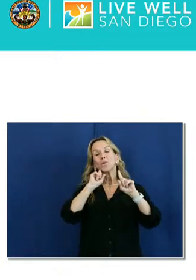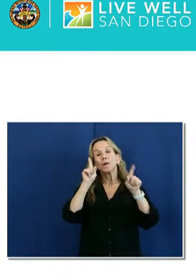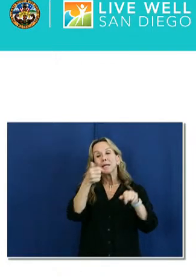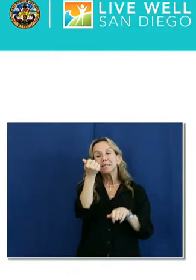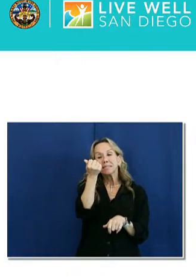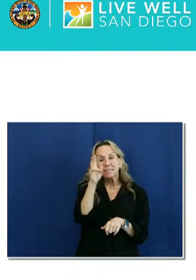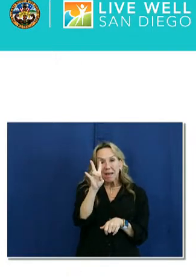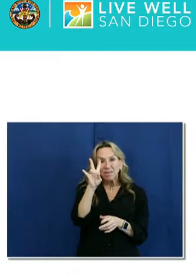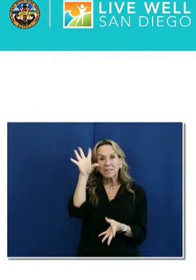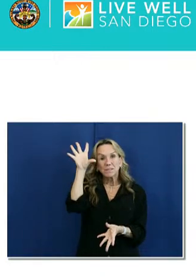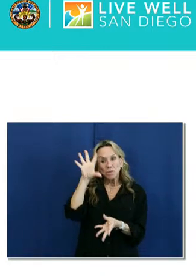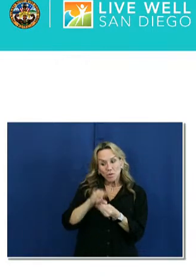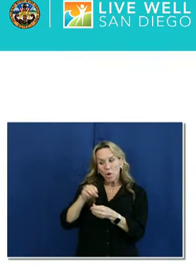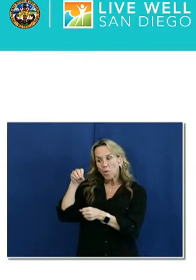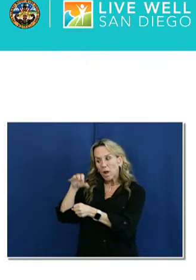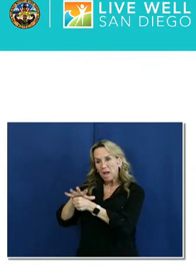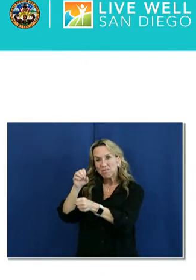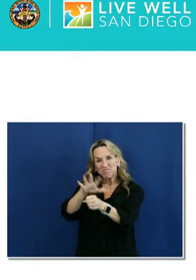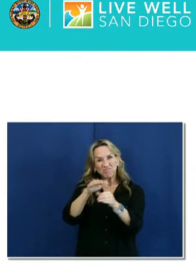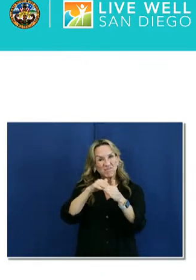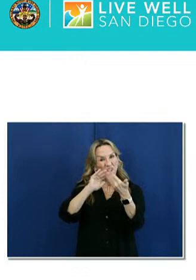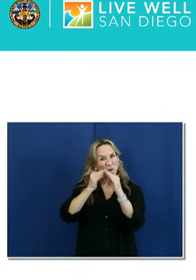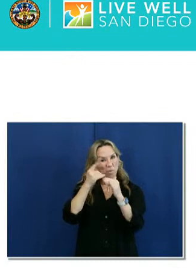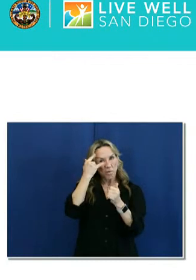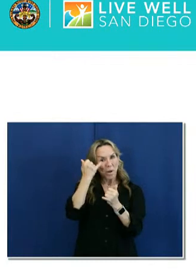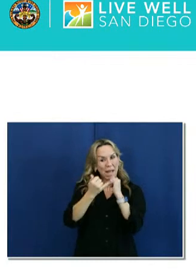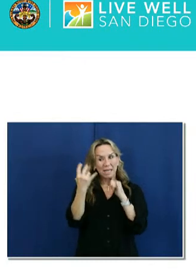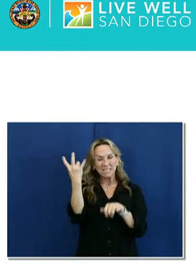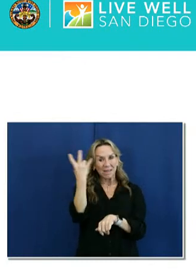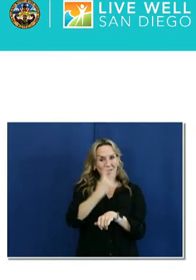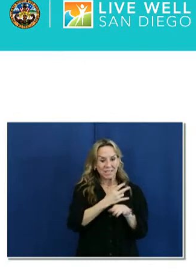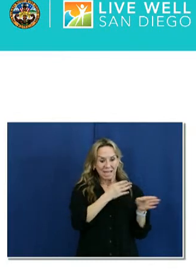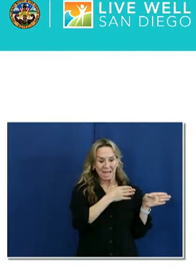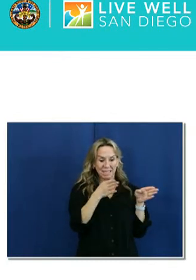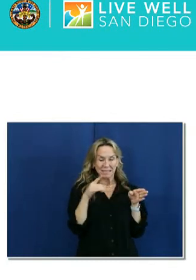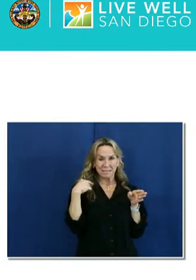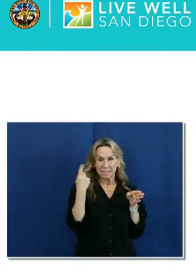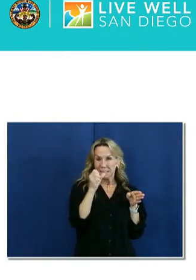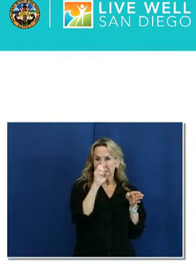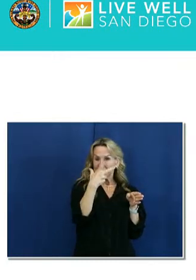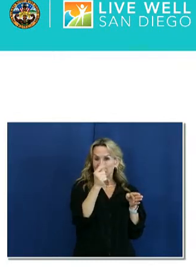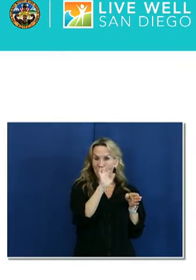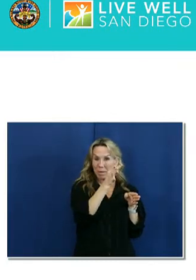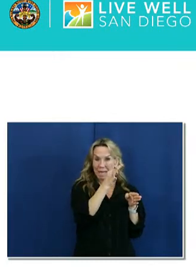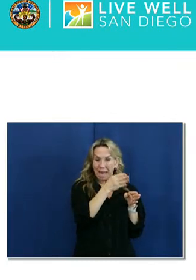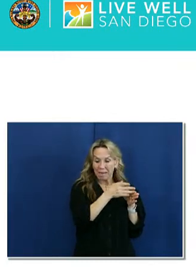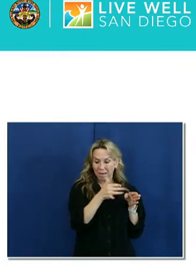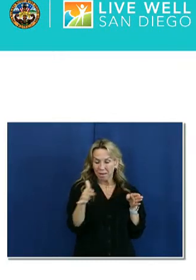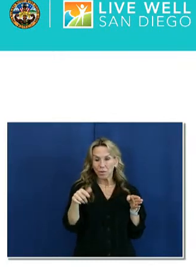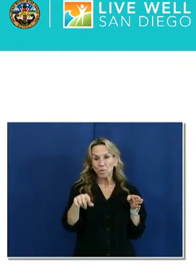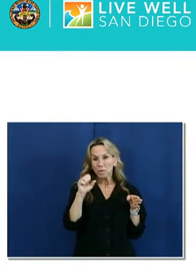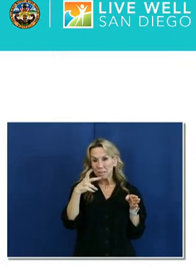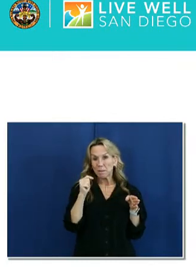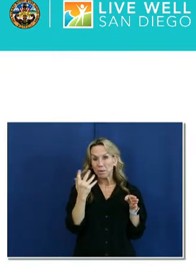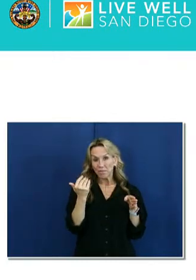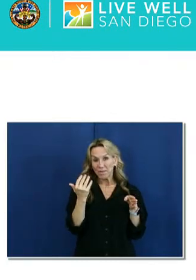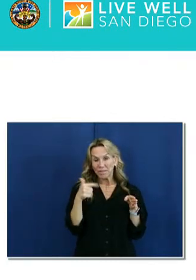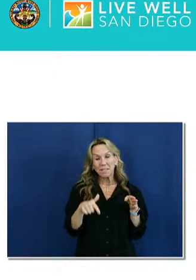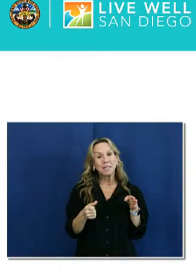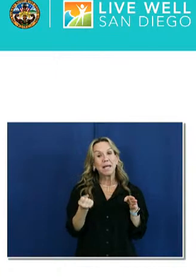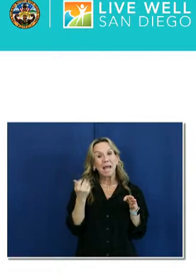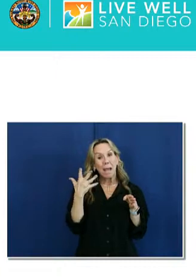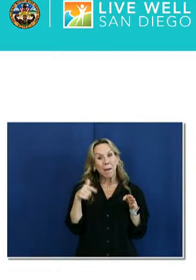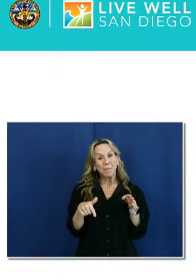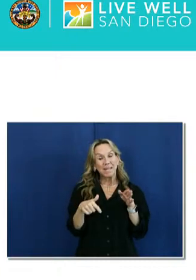total community outbreaks for the past 7 days, September 9th to September 15th, which represents 103